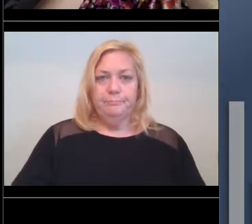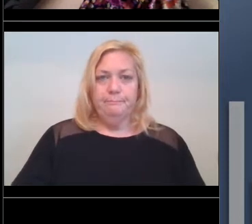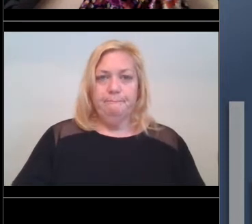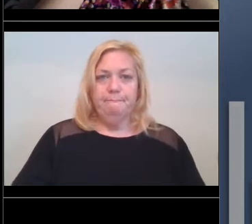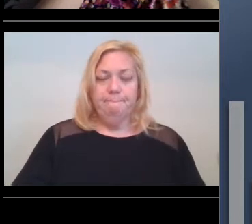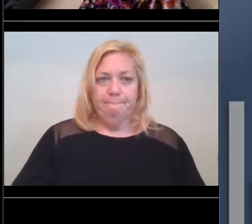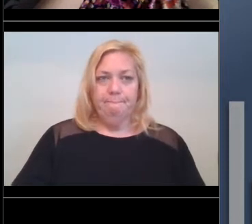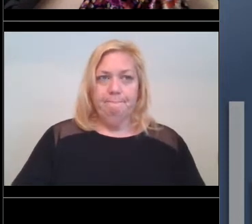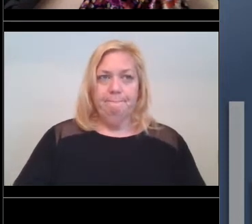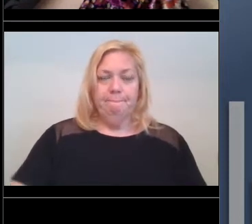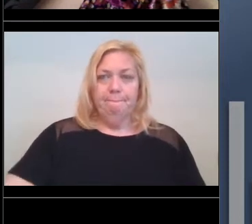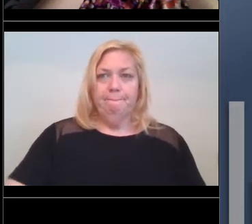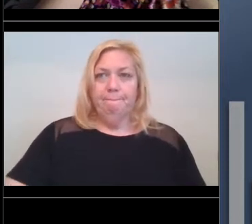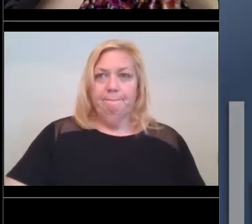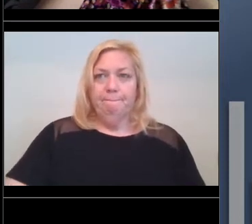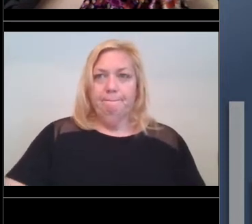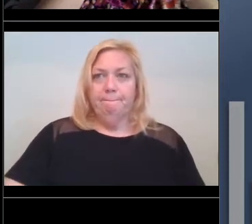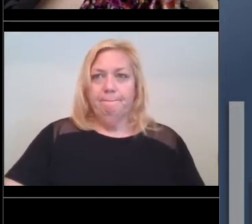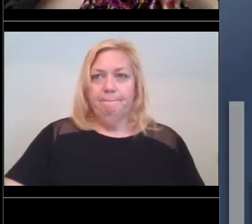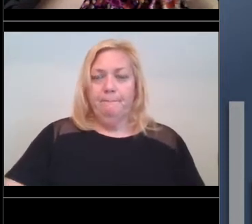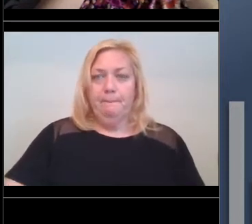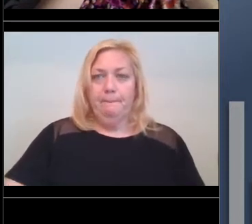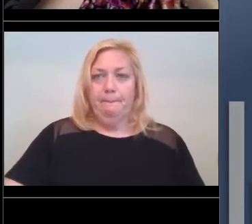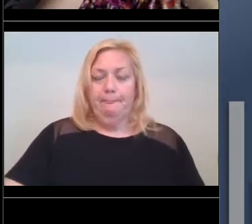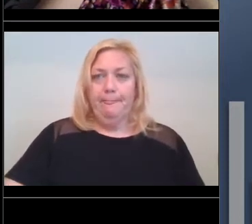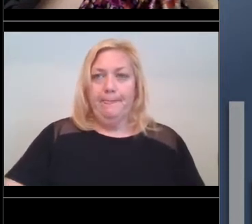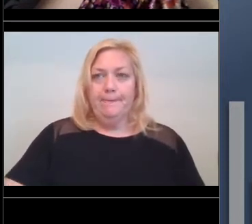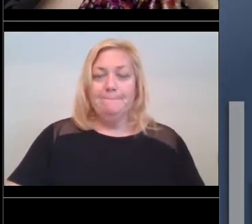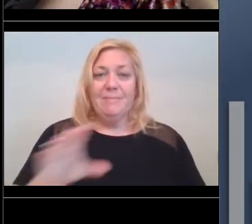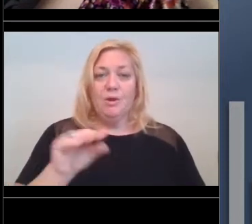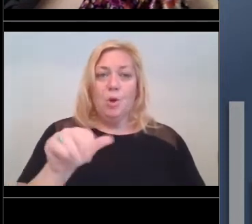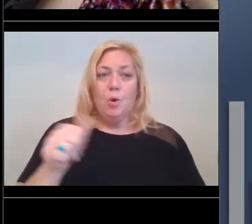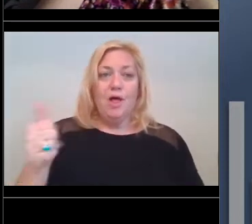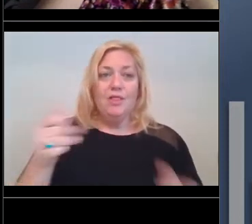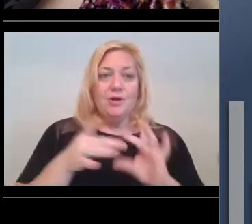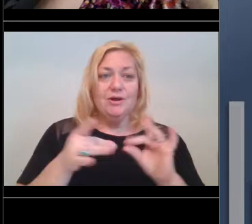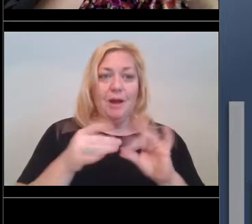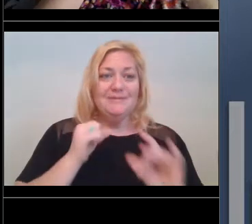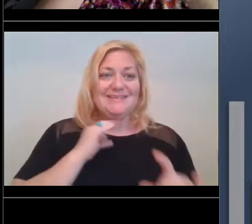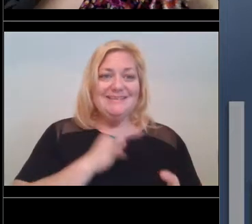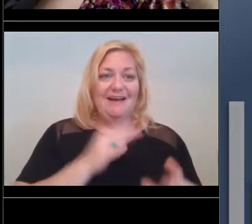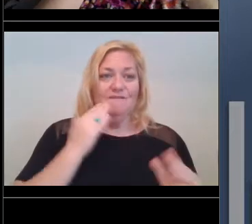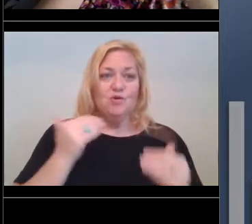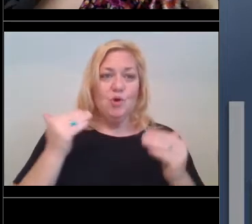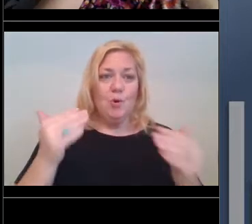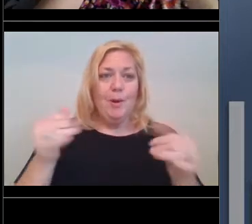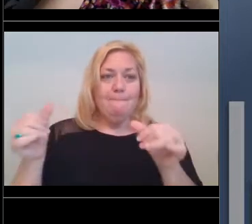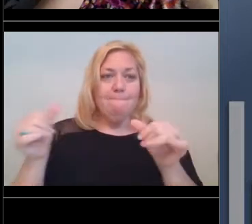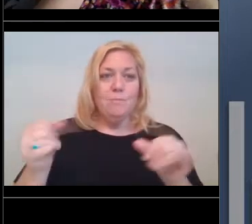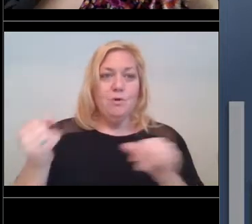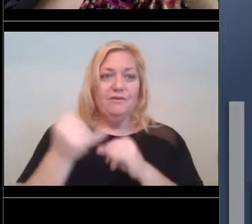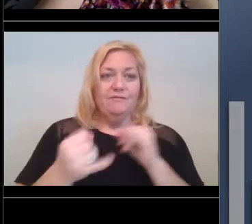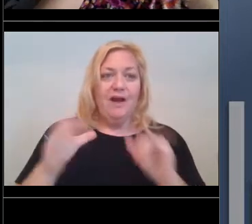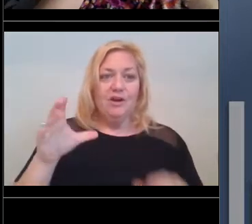Okay. Okay, well, if there are no further comments, staff will go ahead and post the final